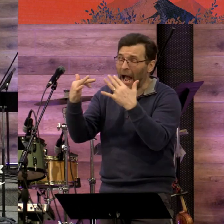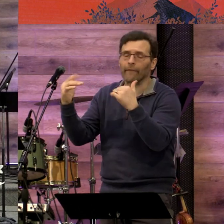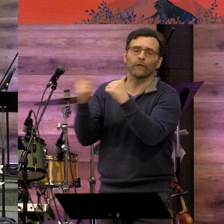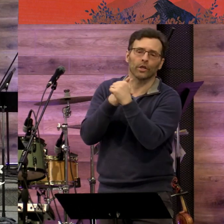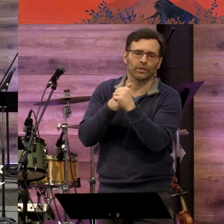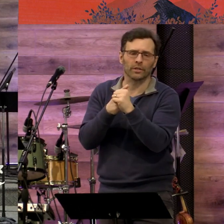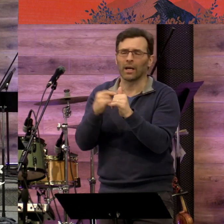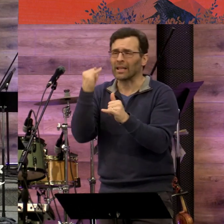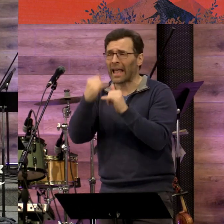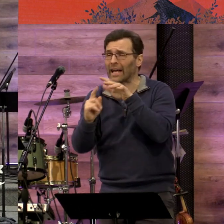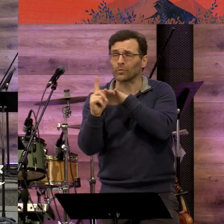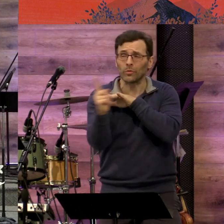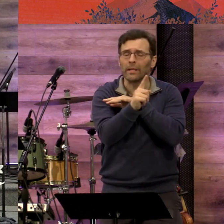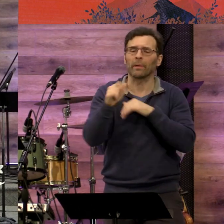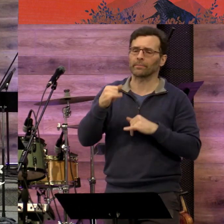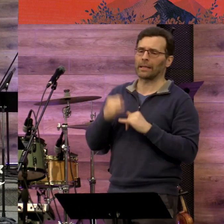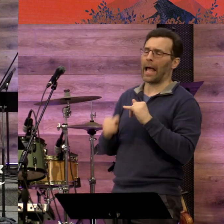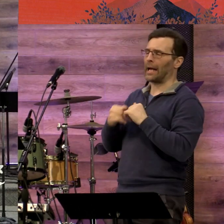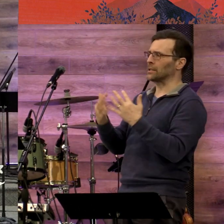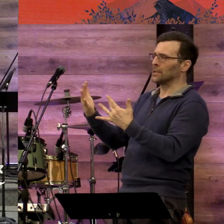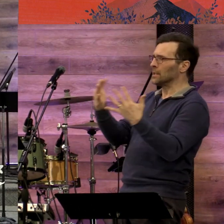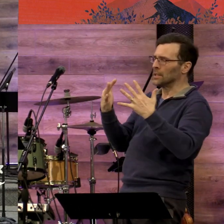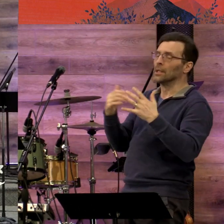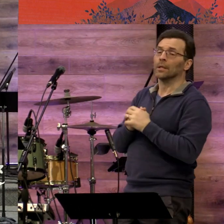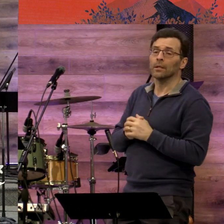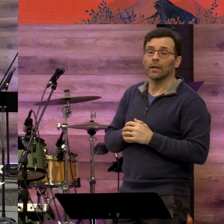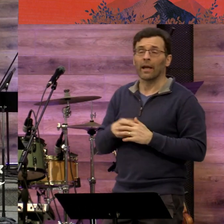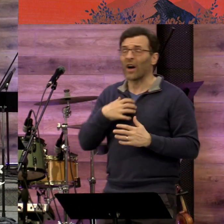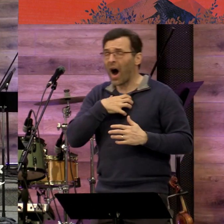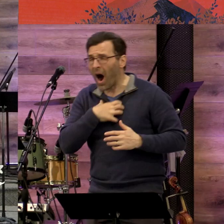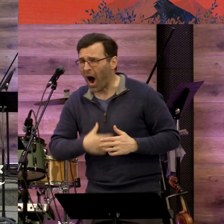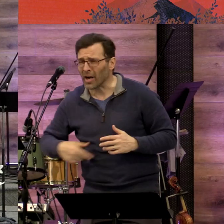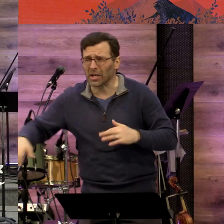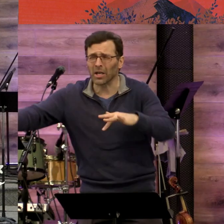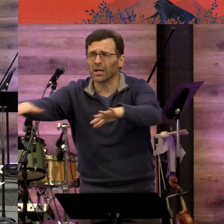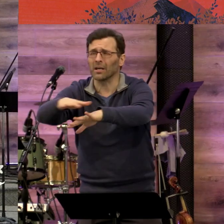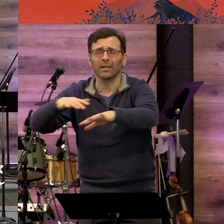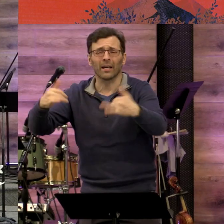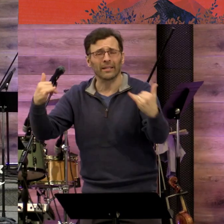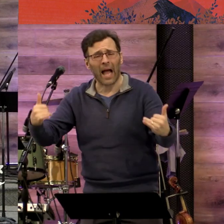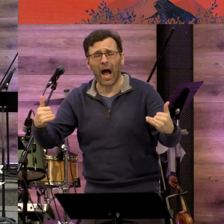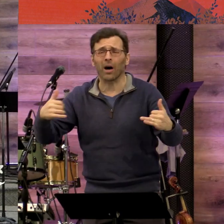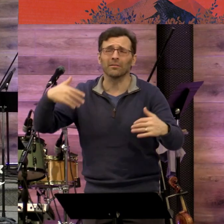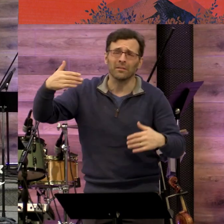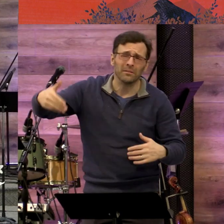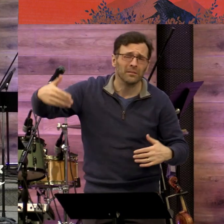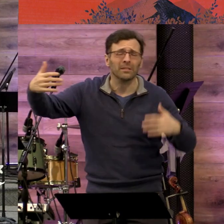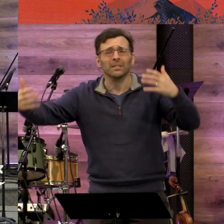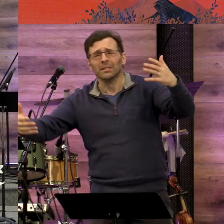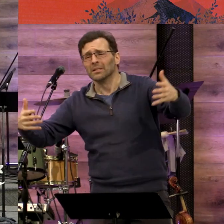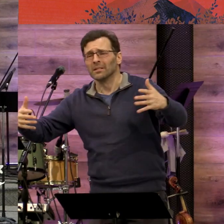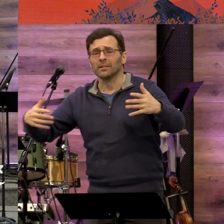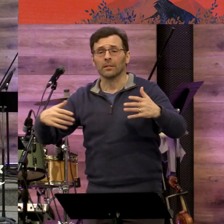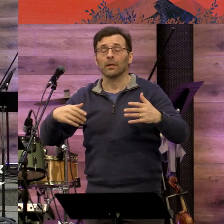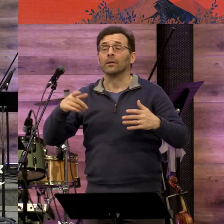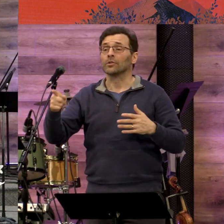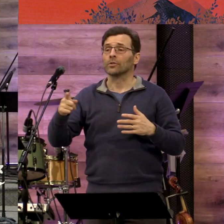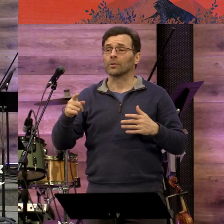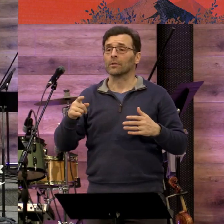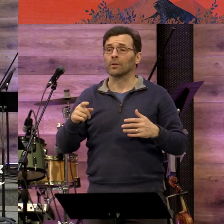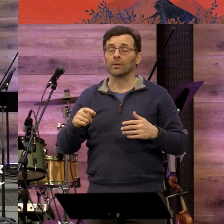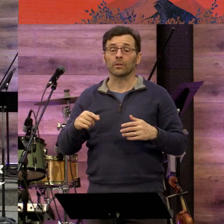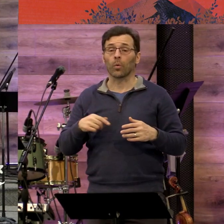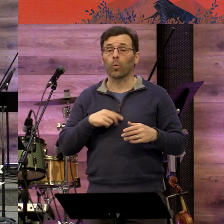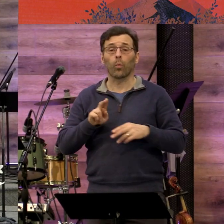last in every desperate retreat. And when there's hunger in the land, as must be now and then in bad years, to wear finer clothes and